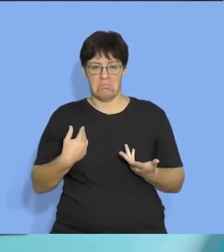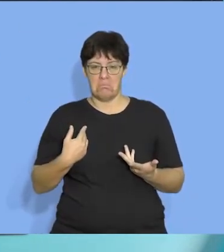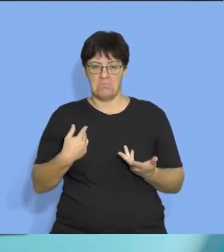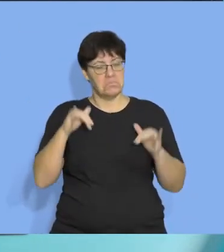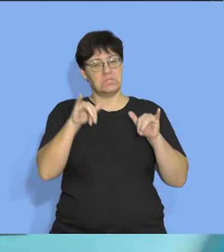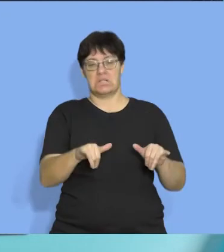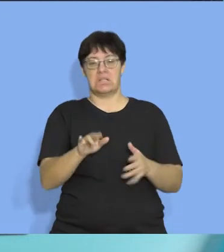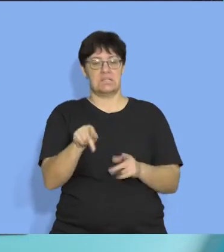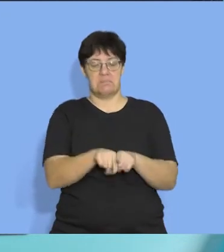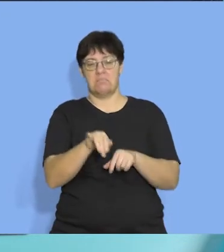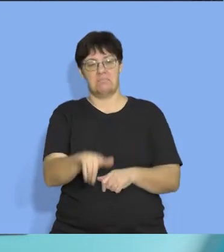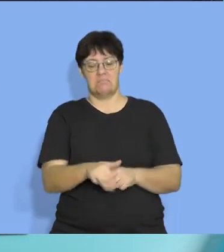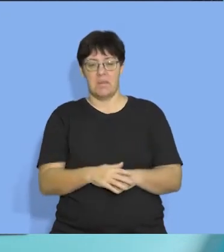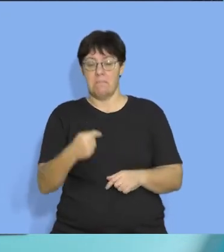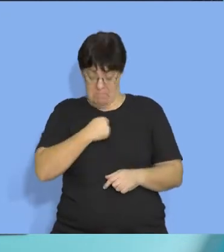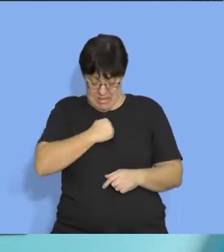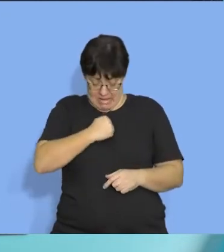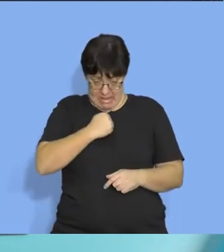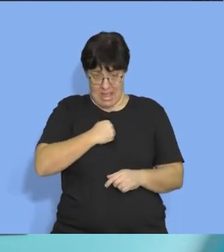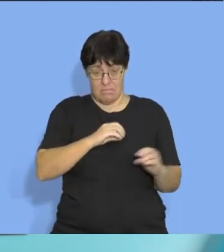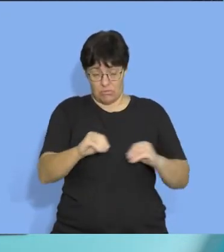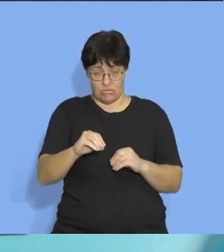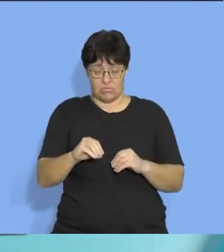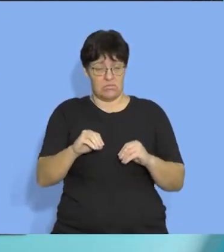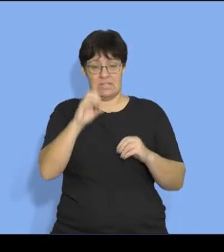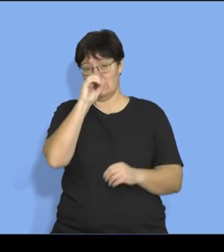0, okay? My motion is stationary.